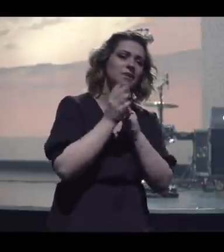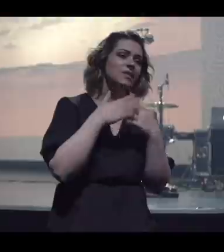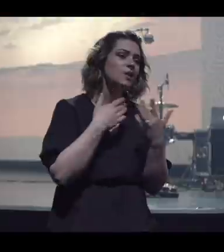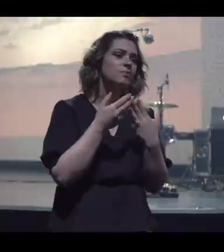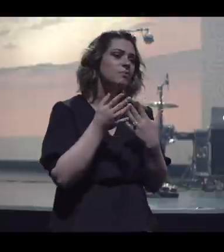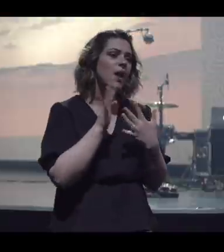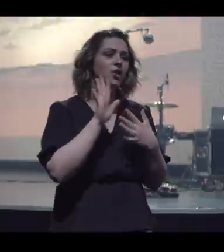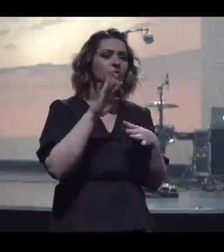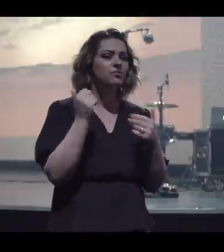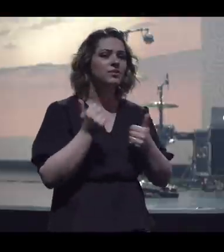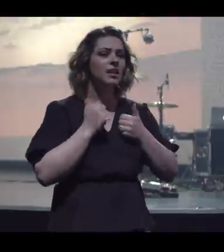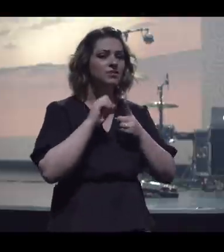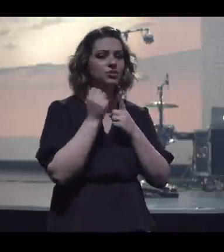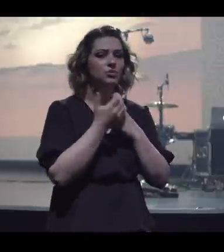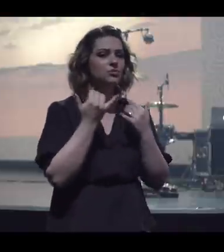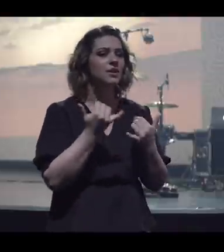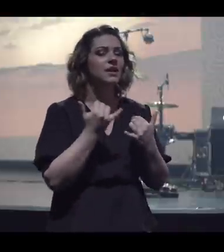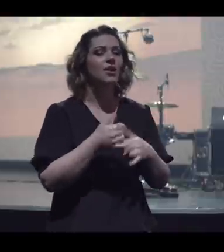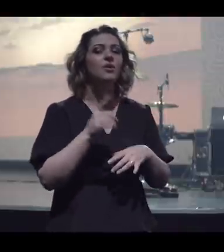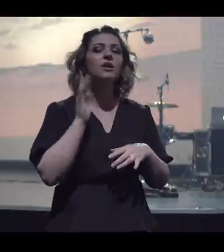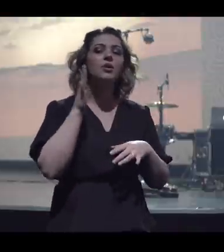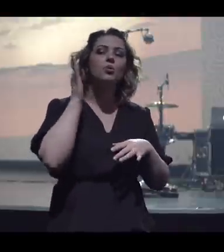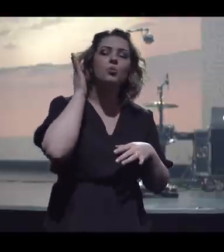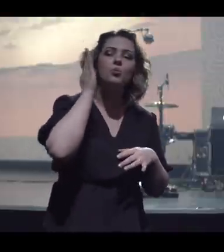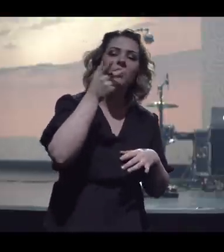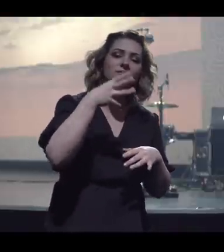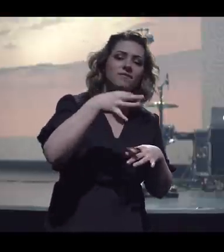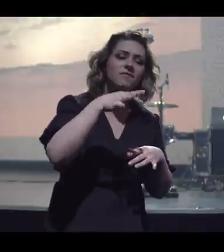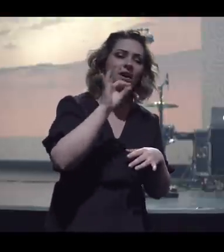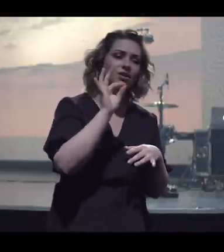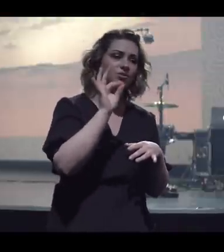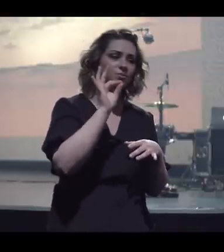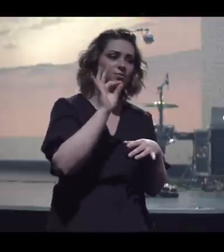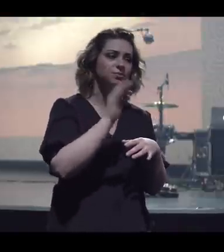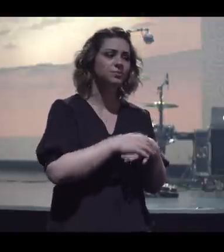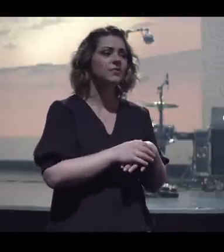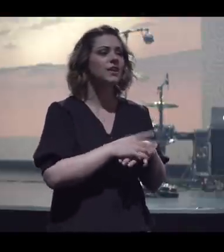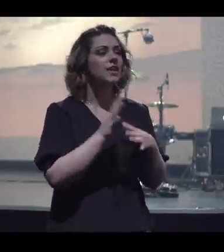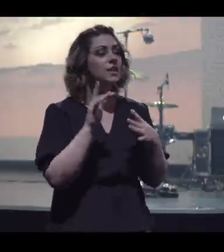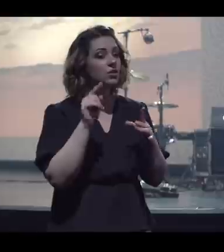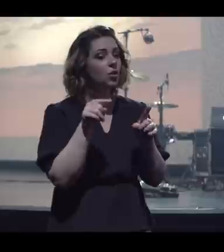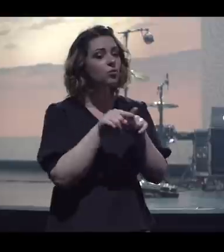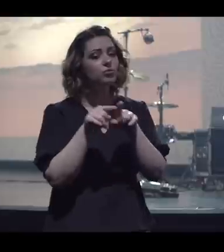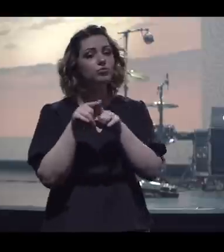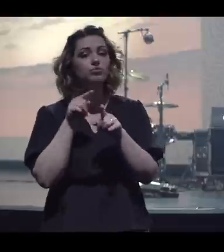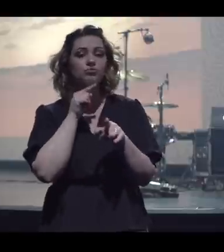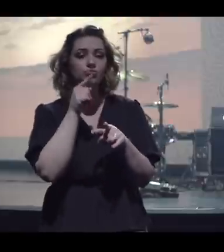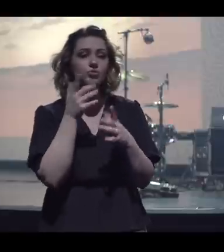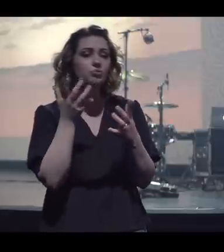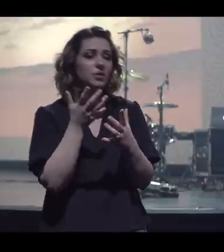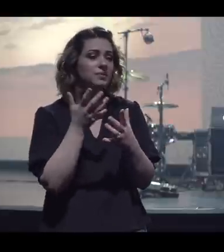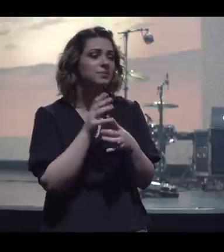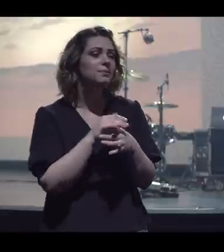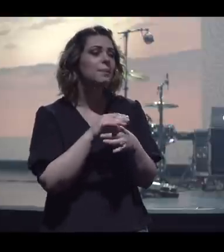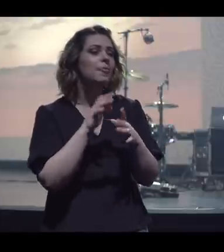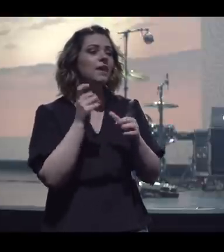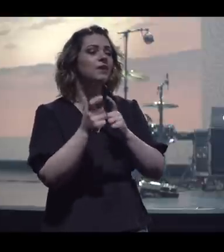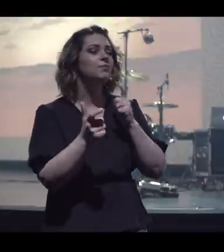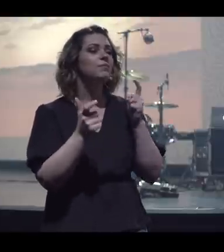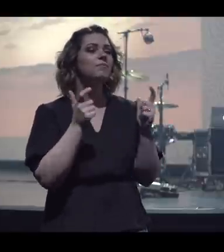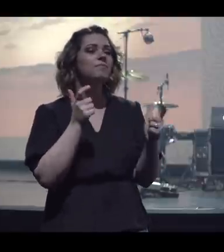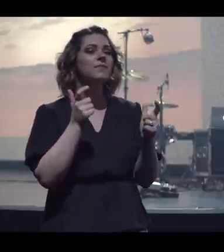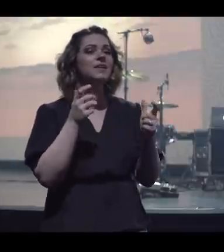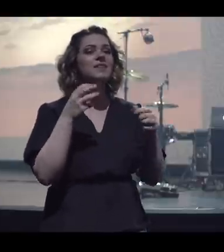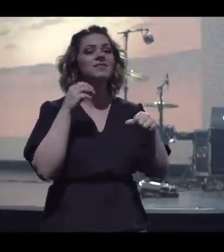the 99 in the field to find you. That's true. But it is also true that the greatest access you have to